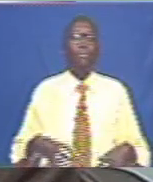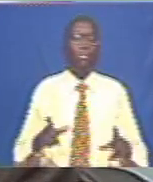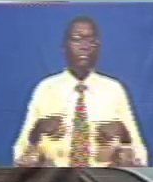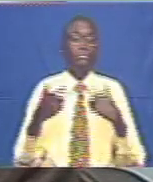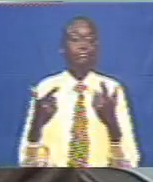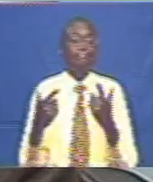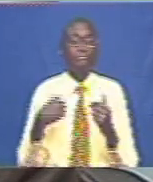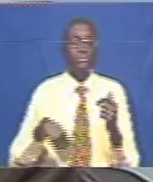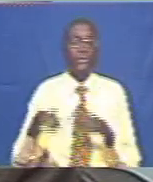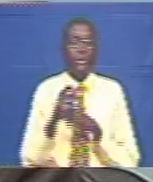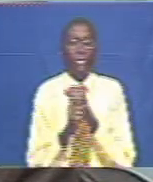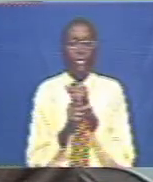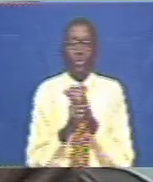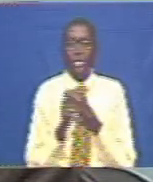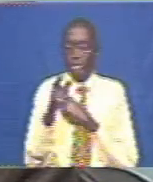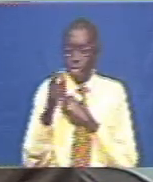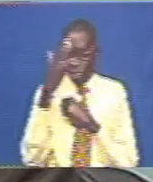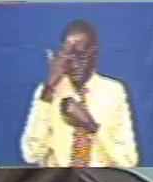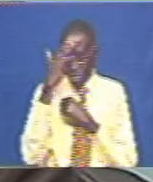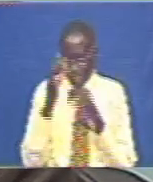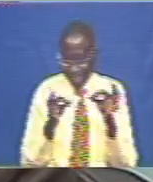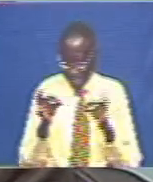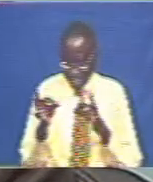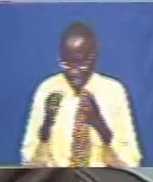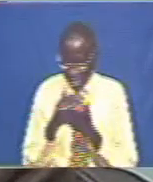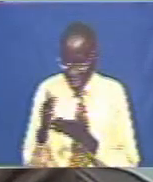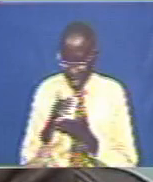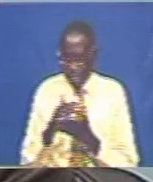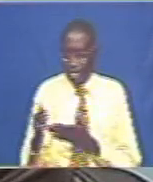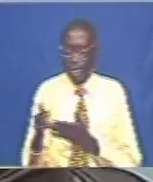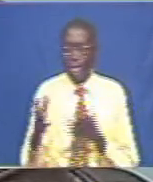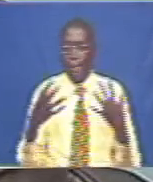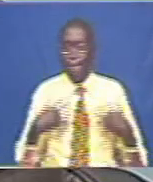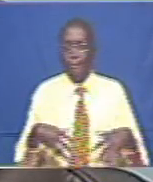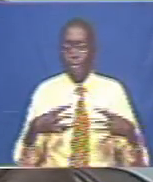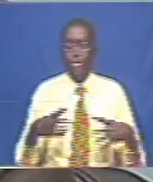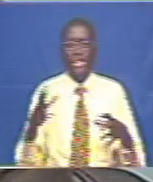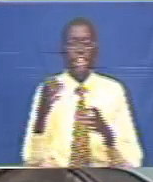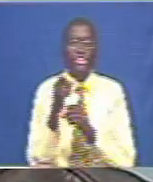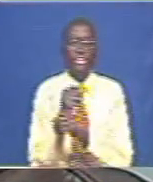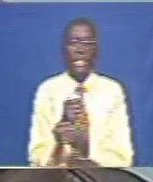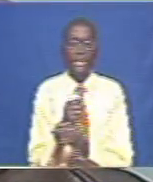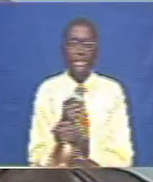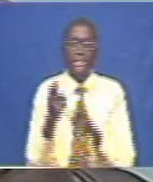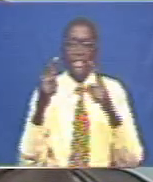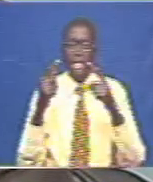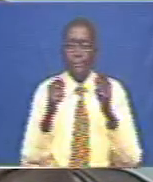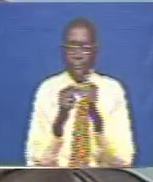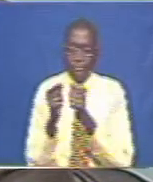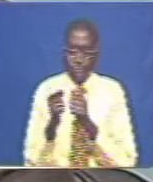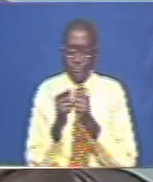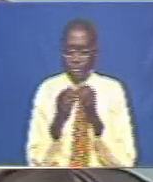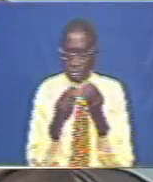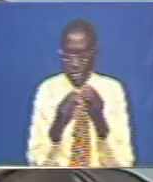we do, as you know by definition, that cooperatives is the people in a society who come together to